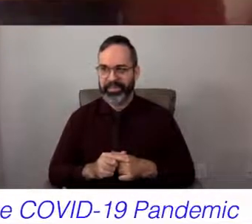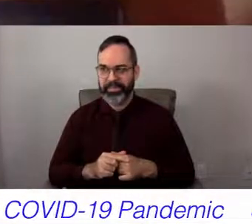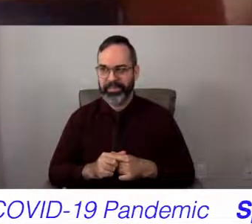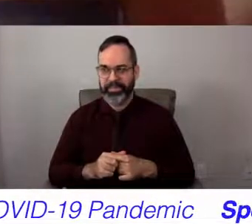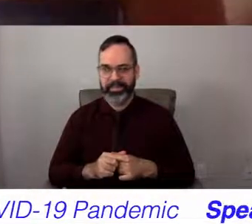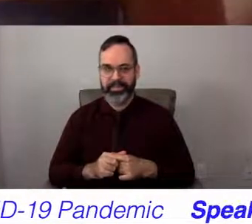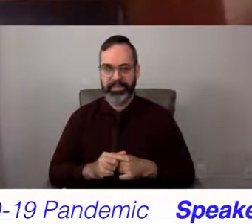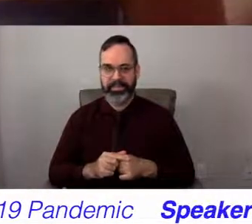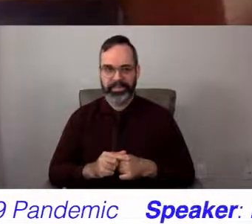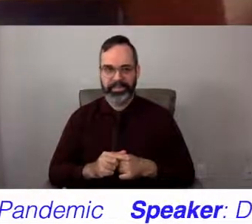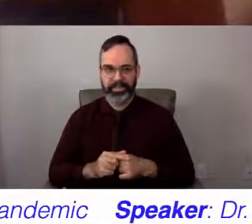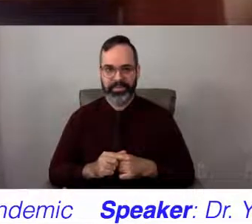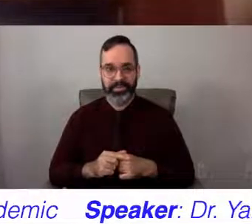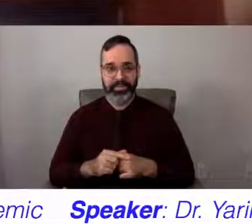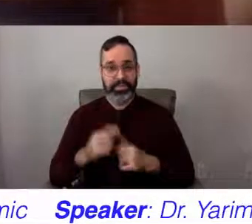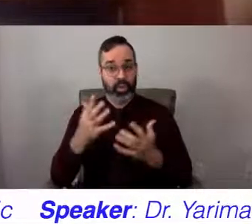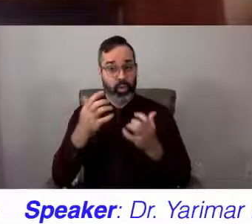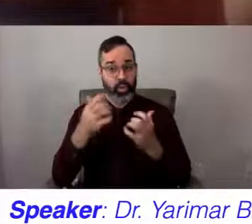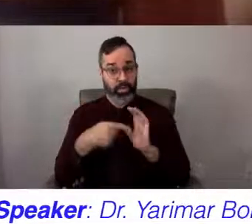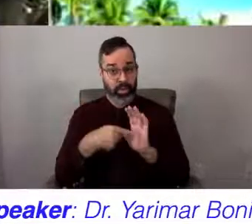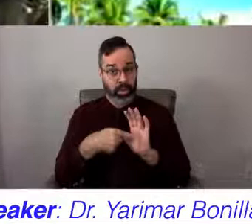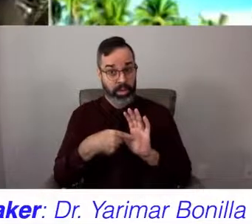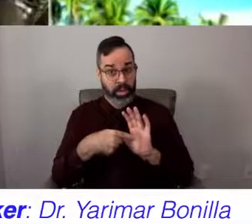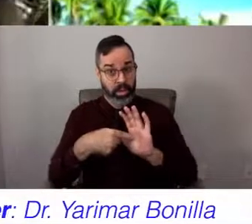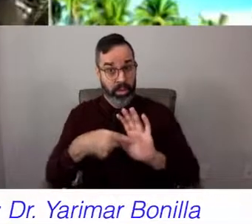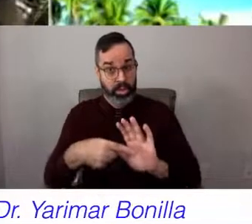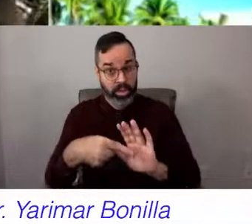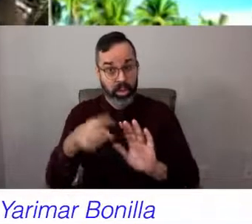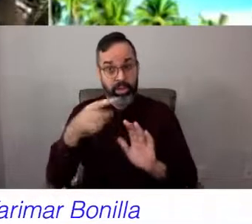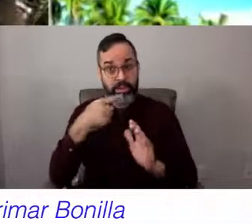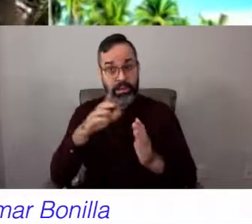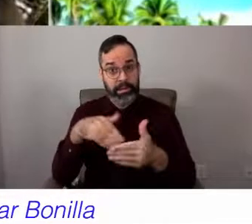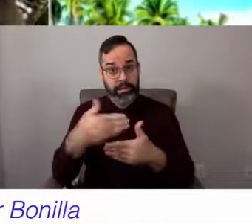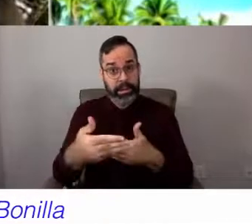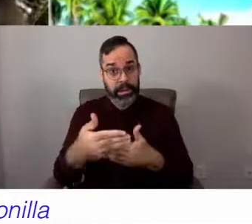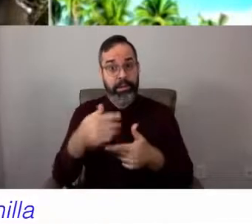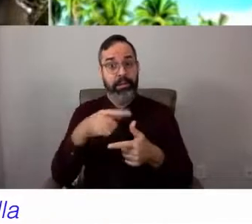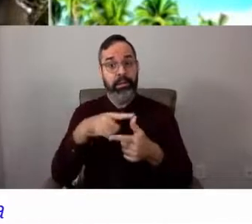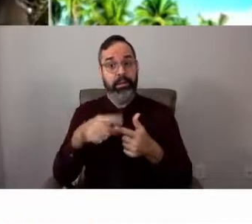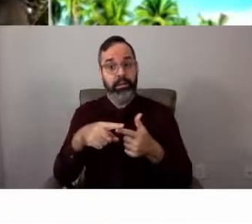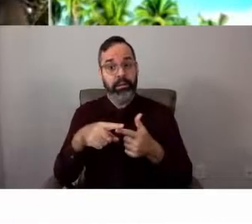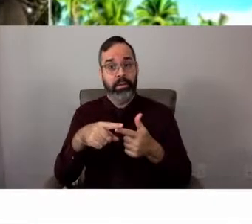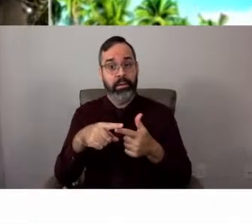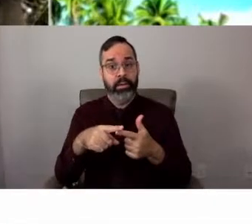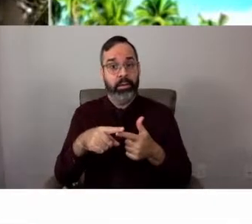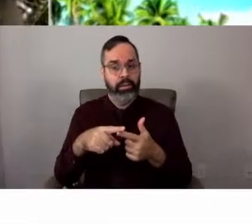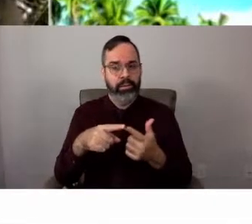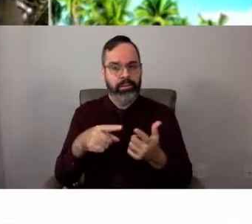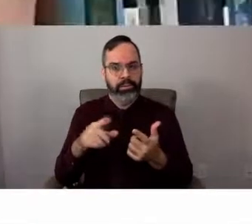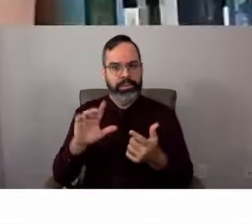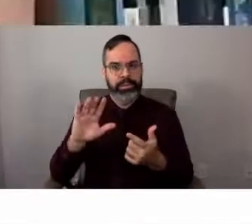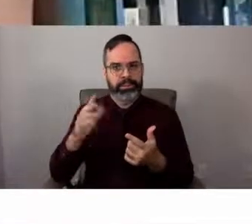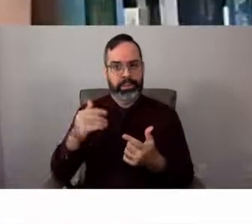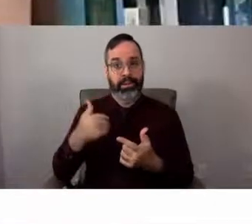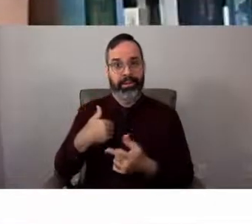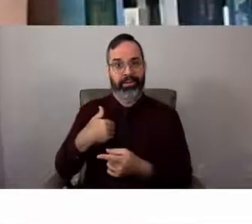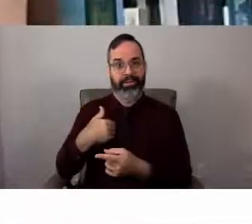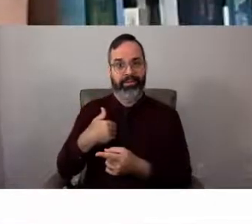Do you want me to show it and you say next and I? Let me see, because I have it.